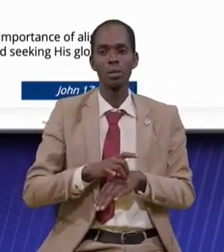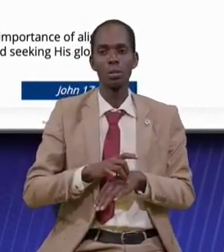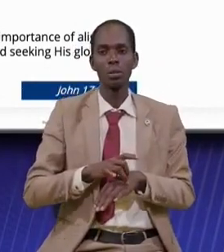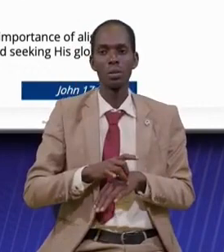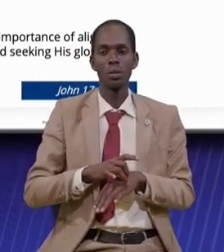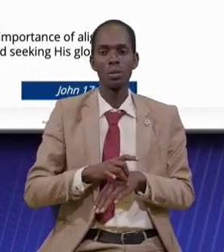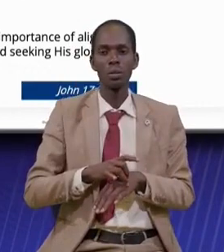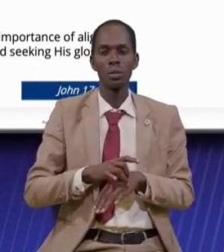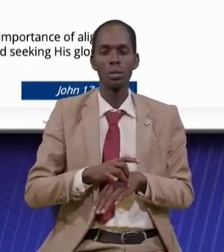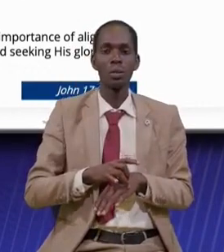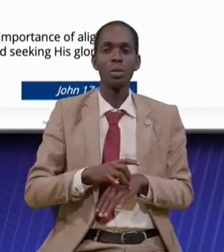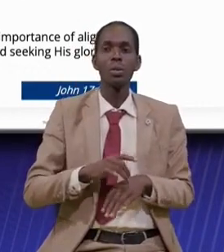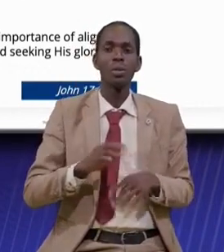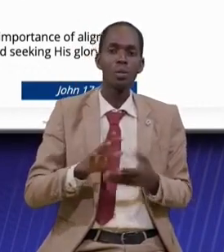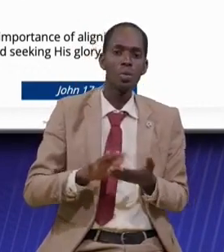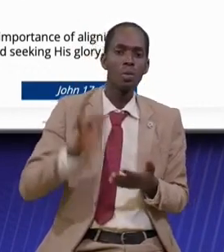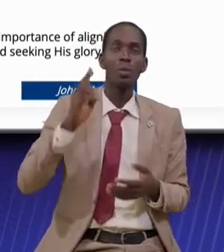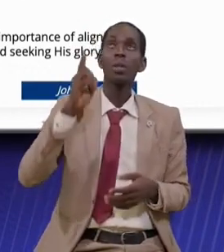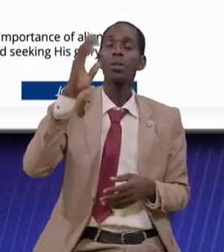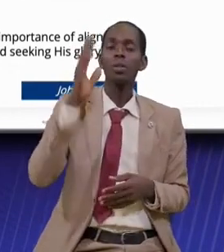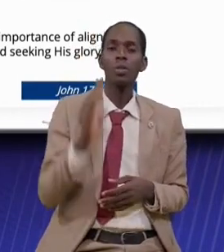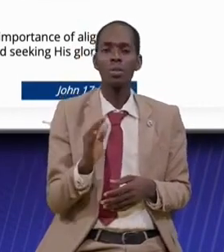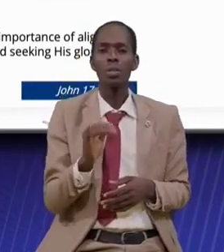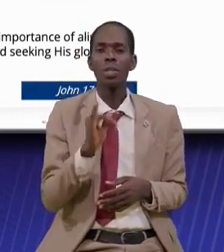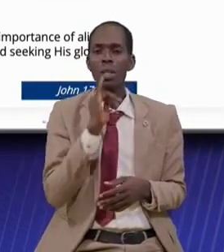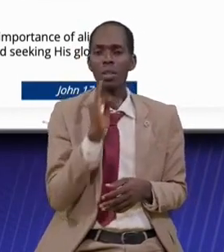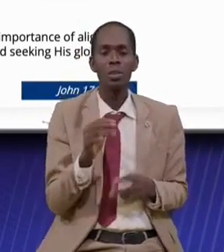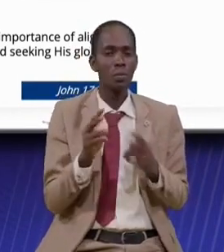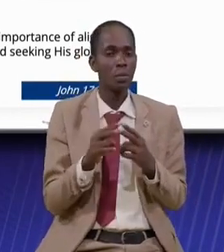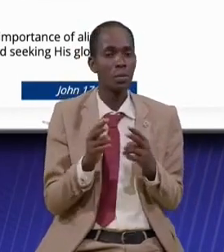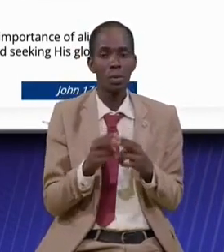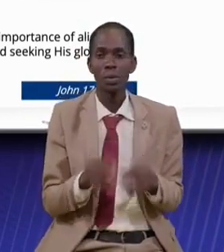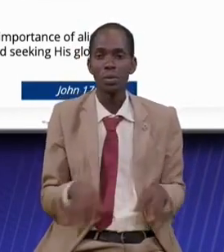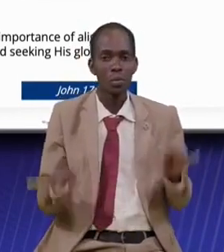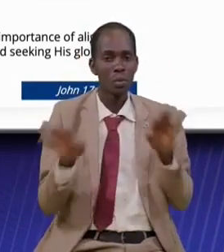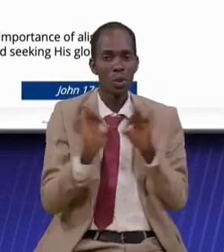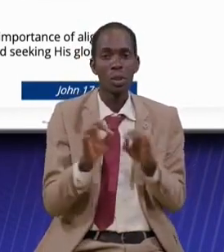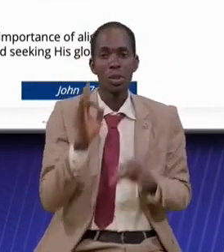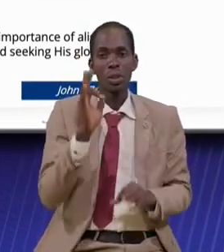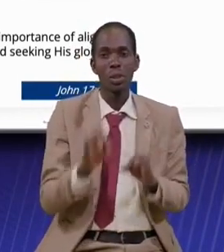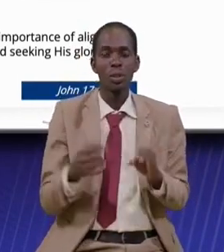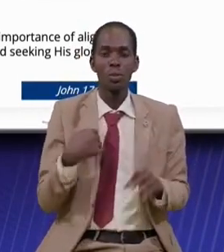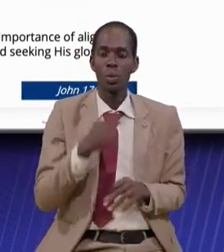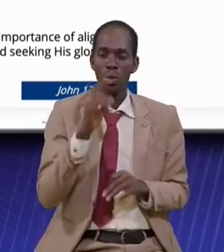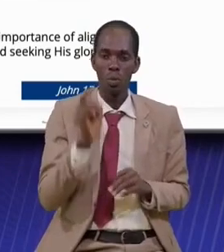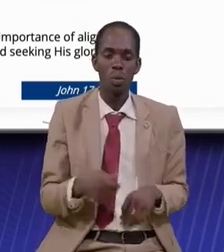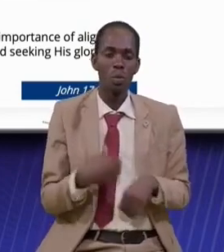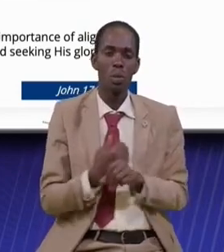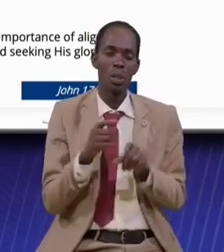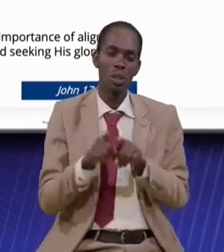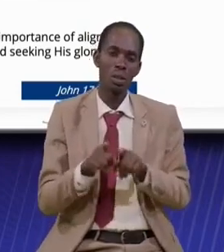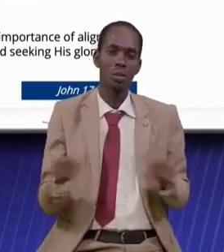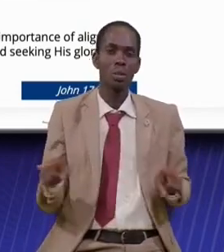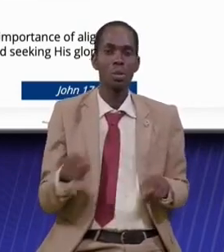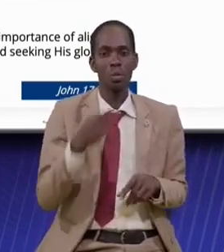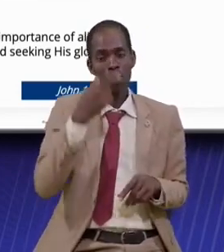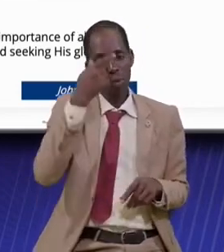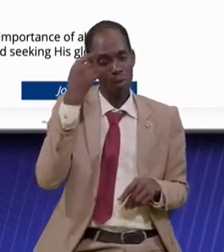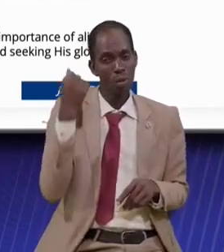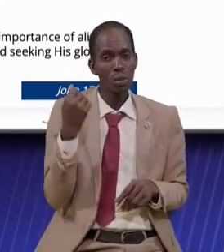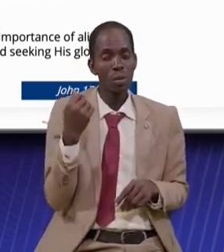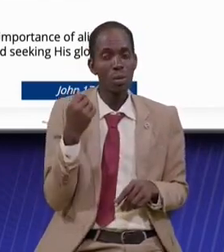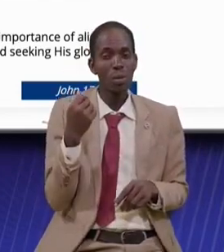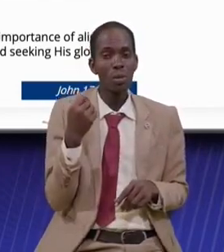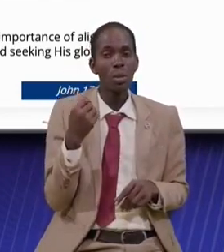glorifying God is very paramount if we will make a difference in our generation. It's all about God. It's all